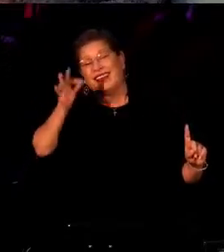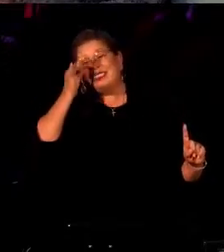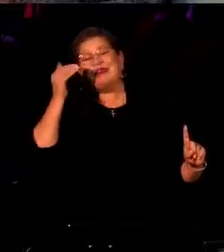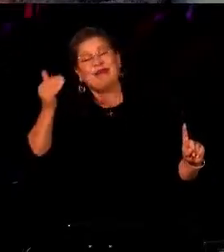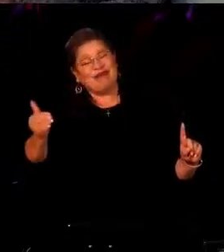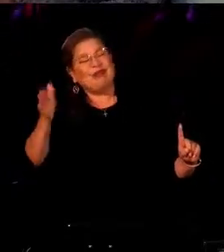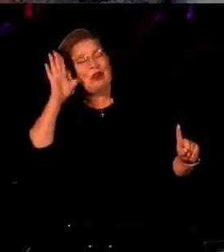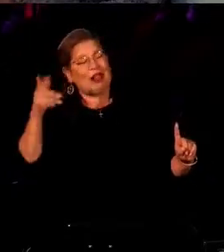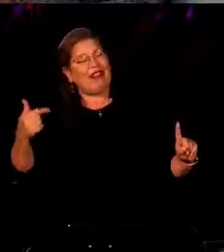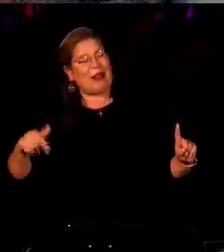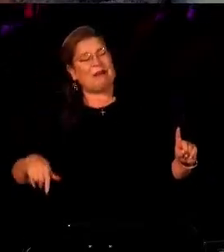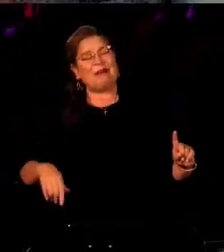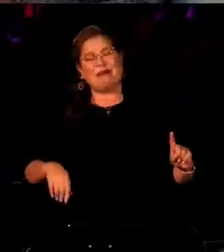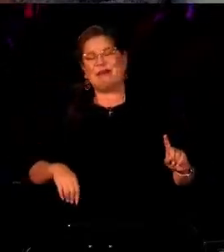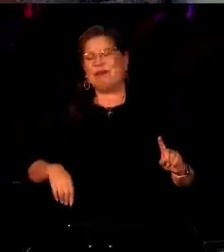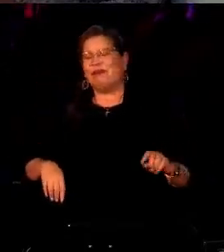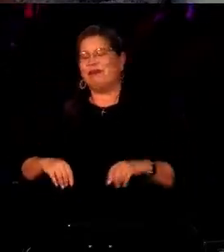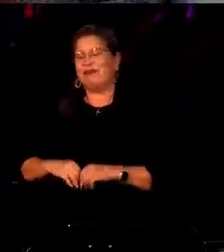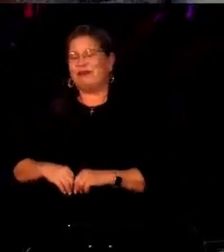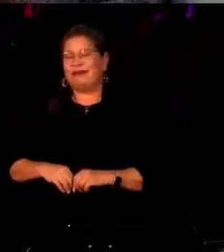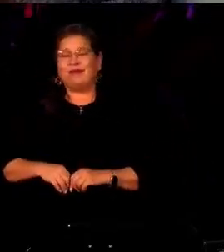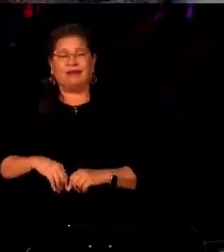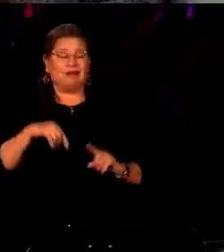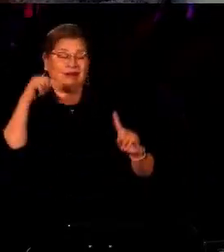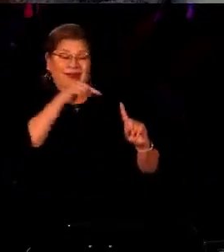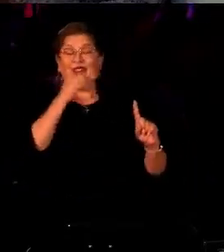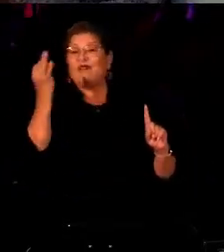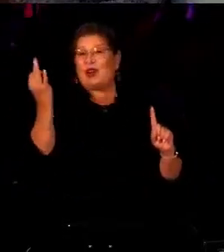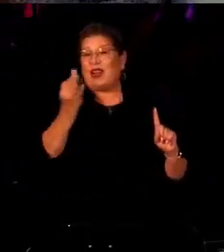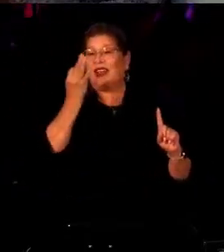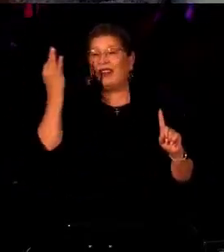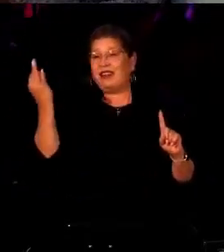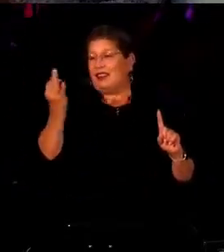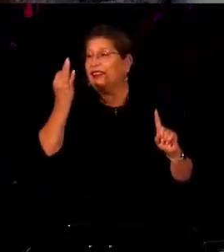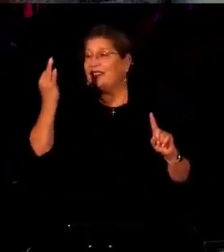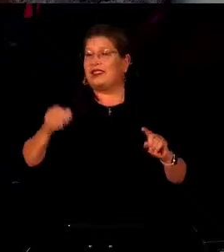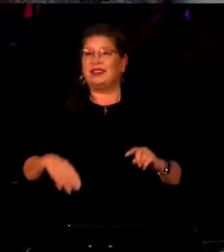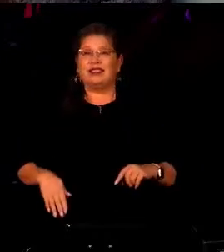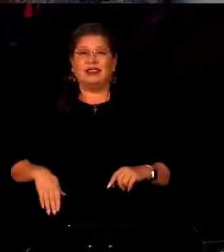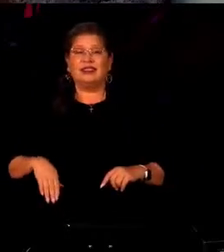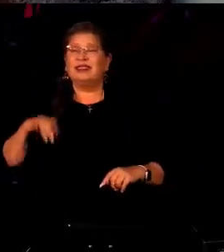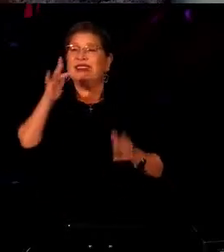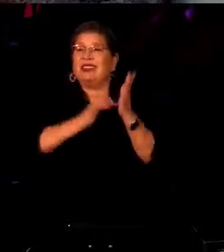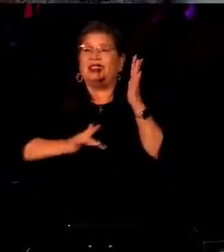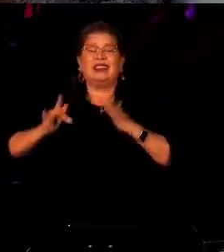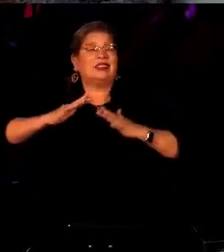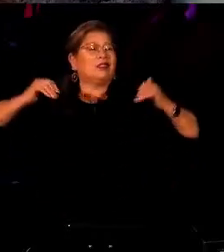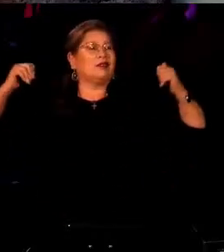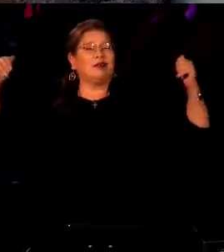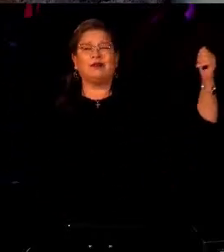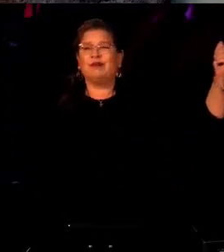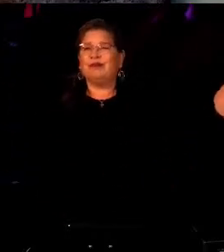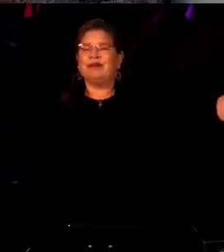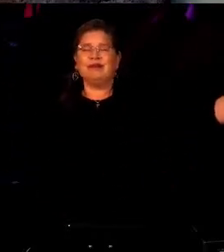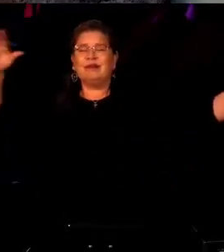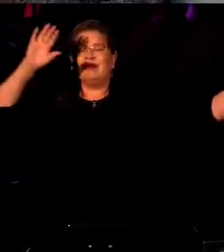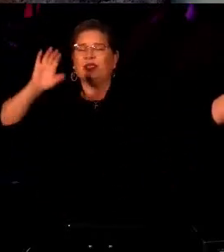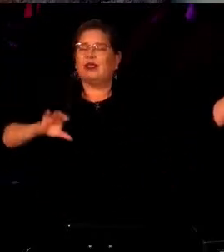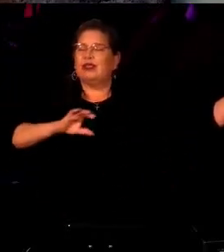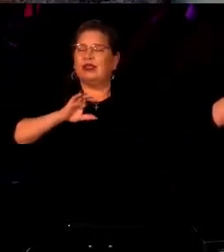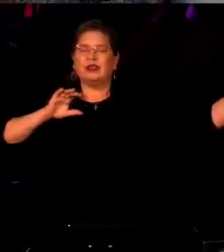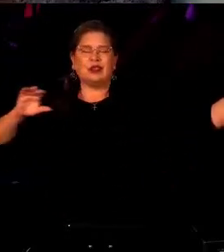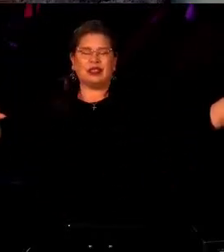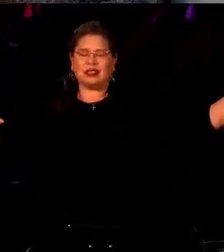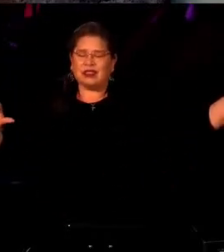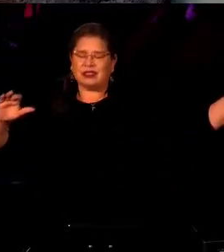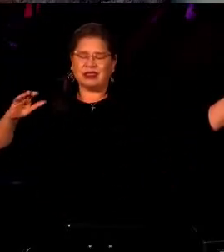Sunday's coming. It's Friday. He's hanging on the cross,